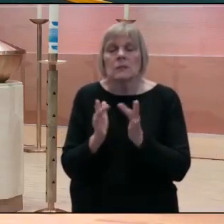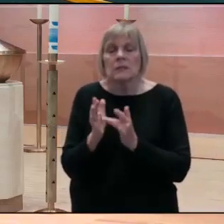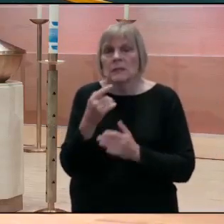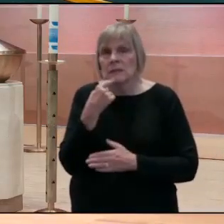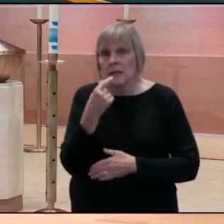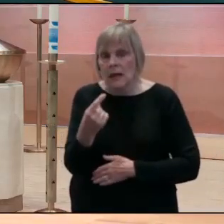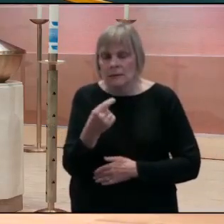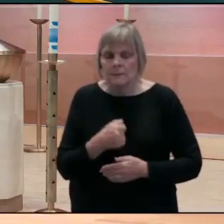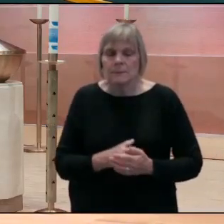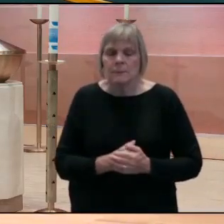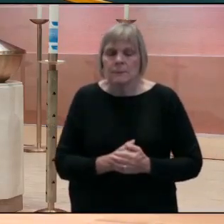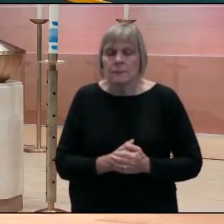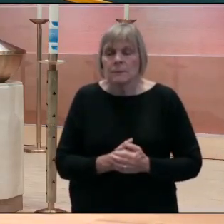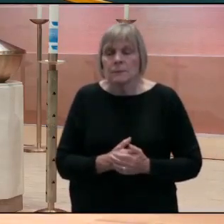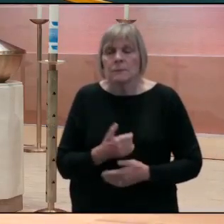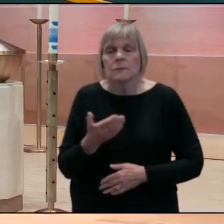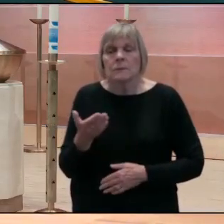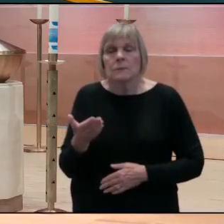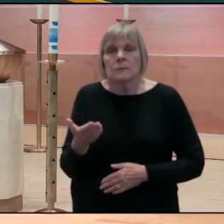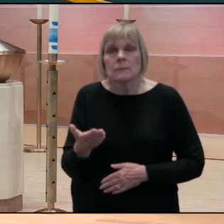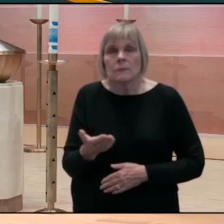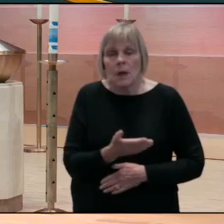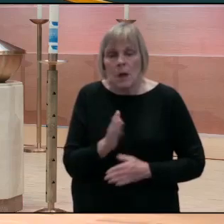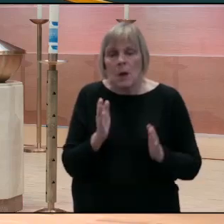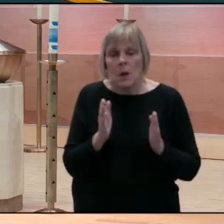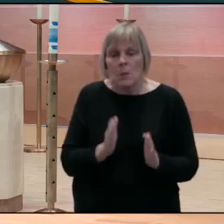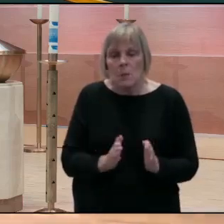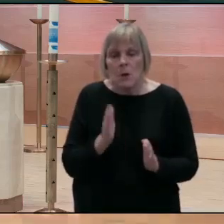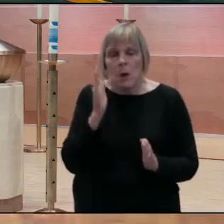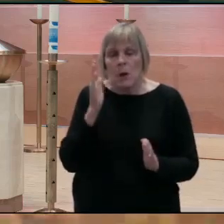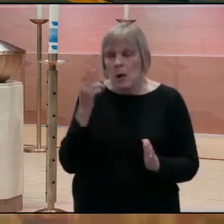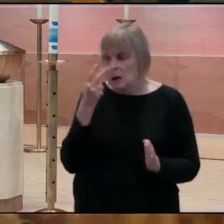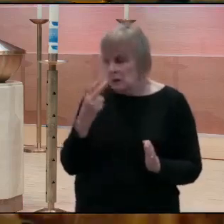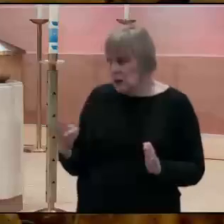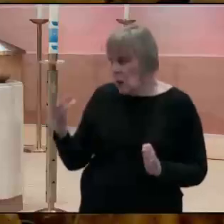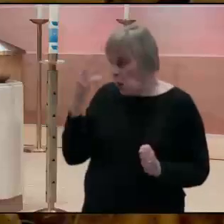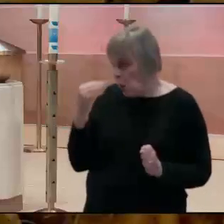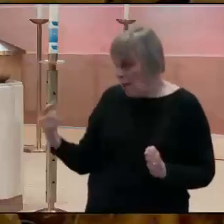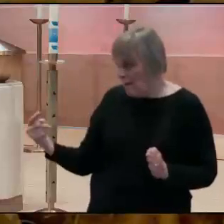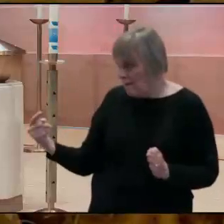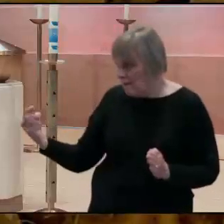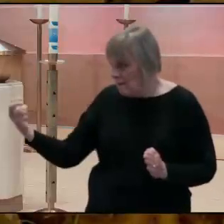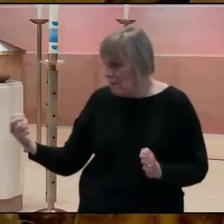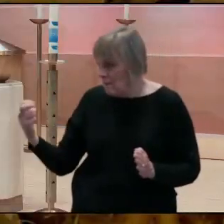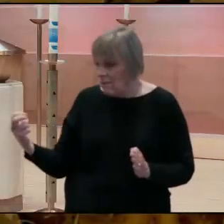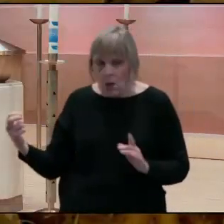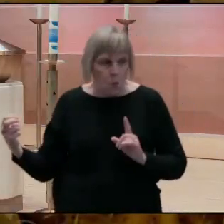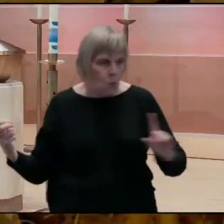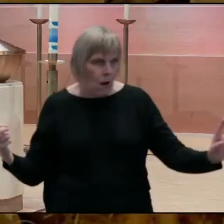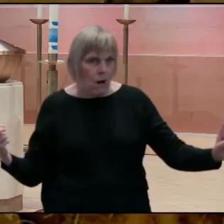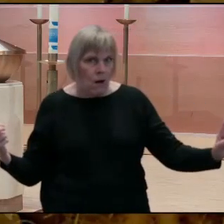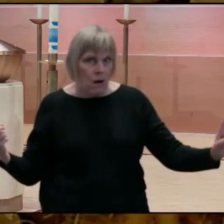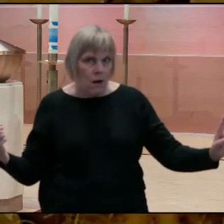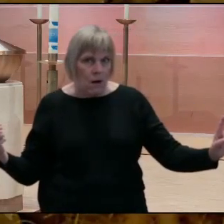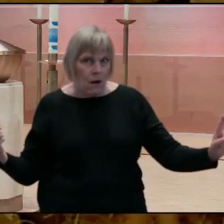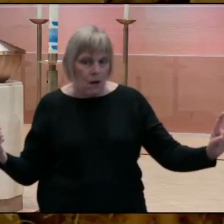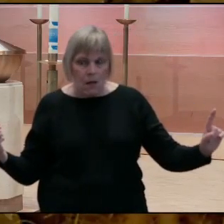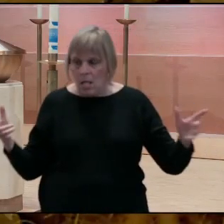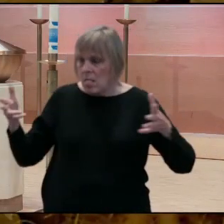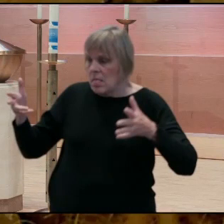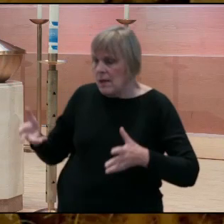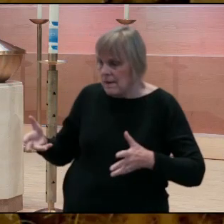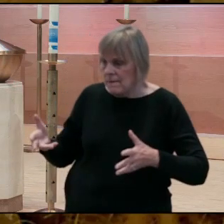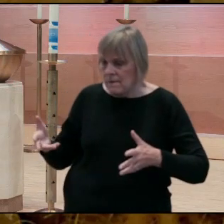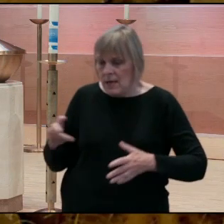about these hired hands, he says a hired hand will run when he sees a wolf coming. He will abandon the sheep because they